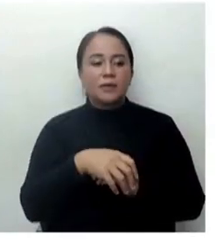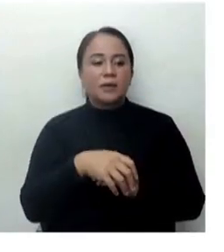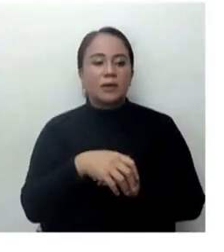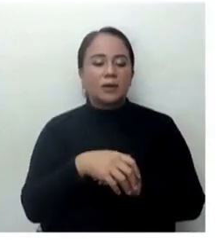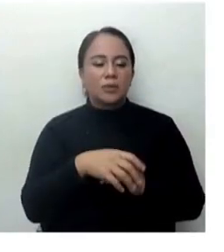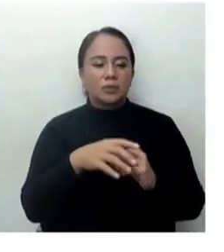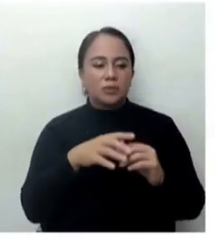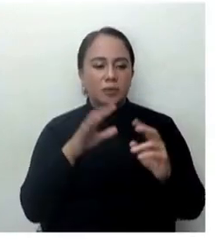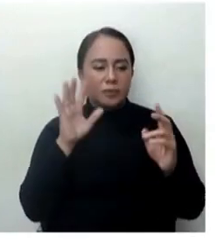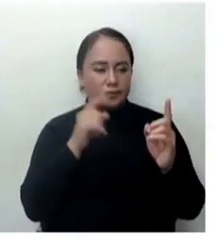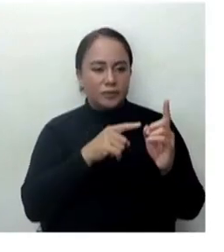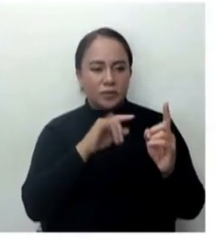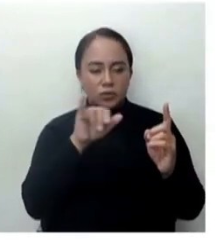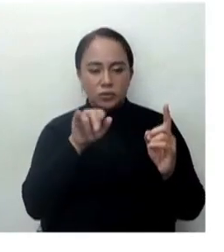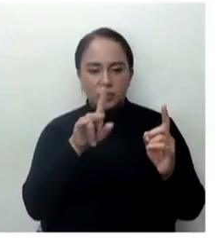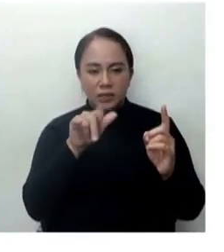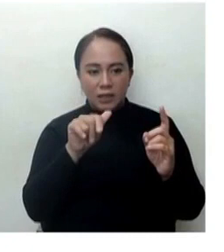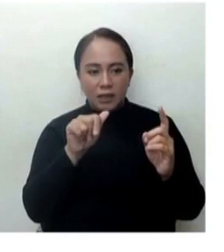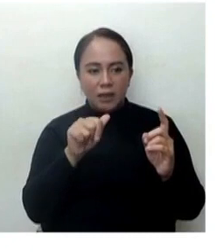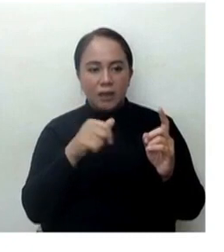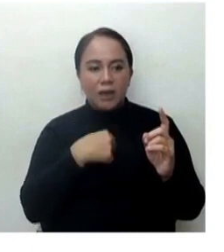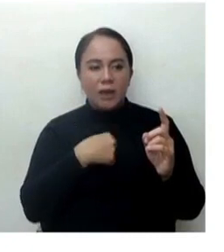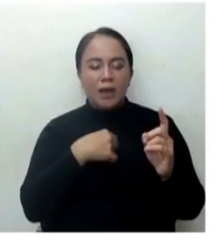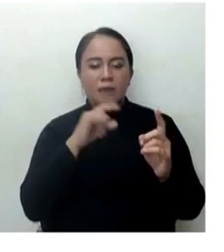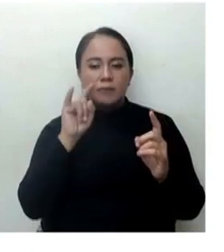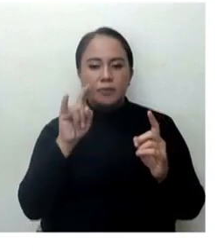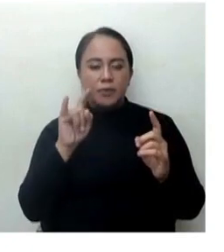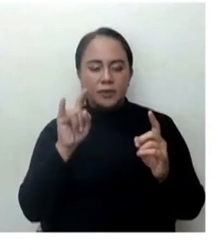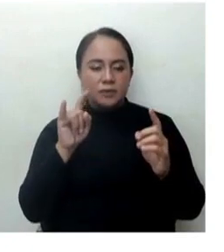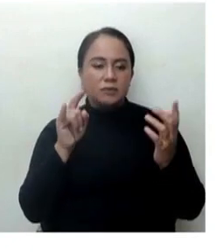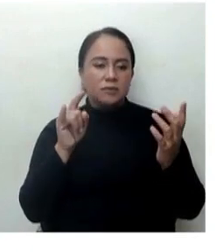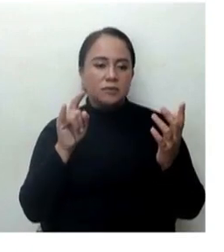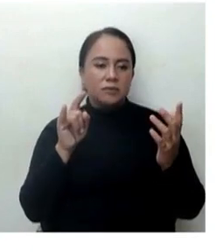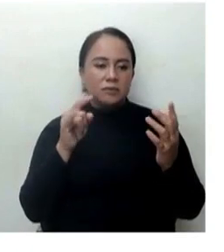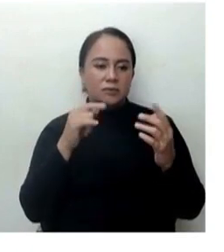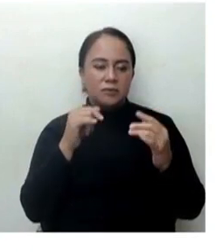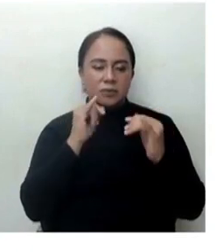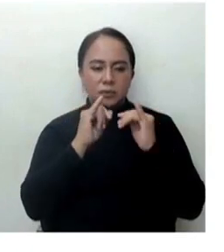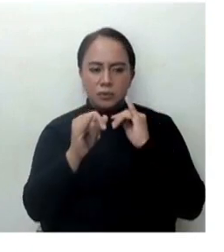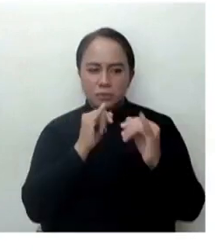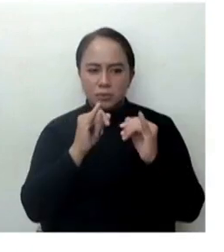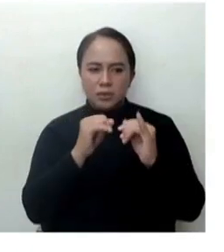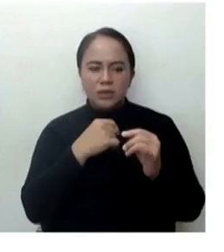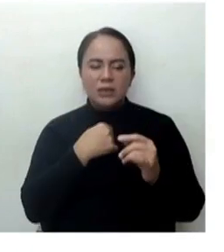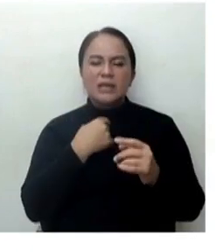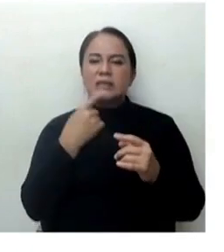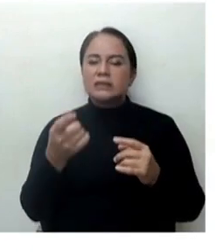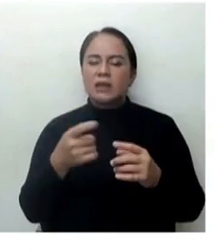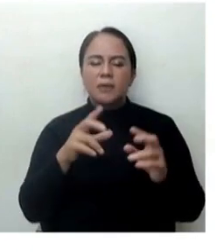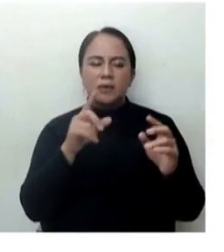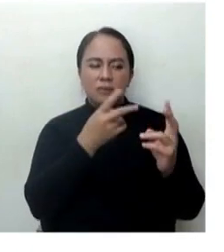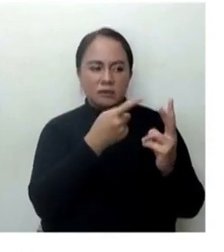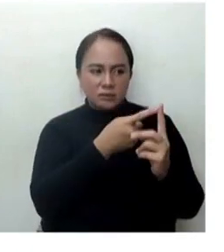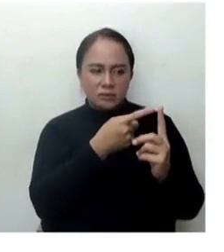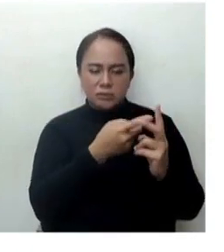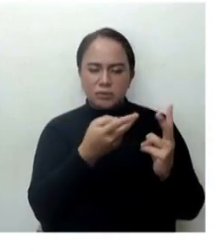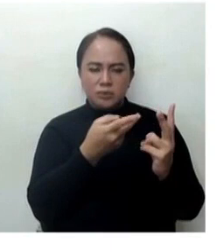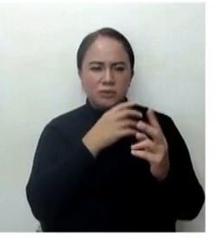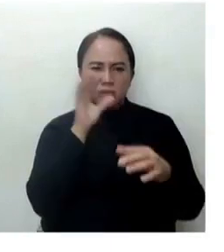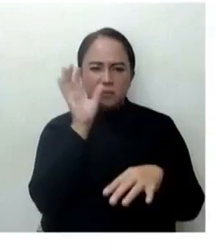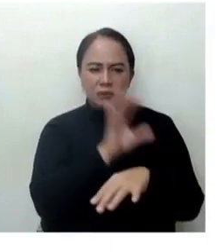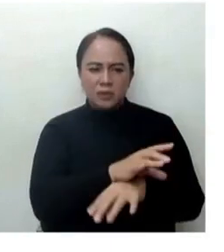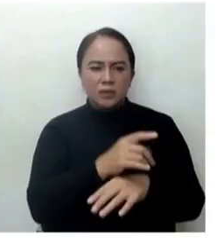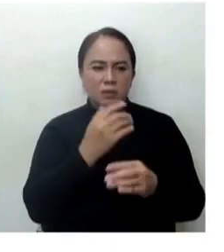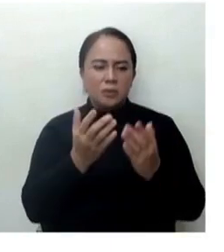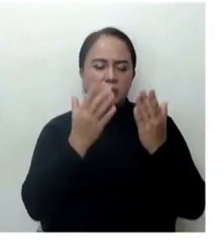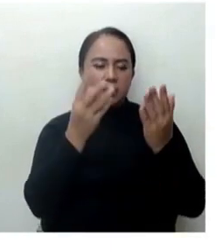surrenderees, Junita, was at the press conference, said the two were not intimidated or even abducted, and even he offered to